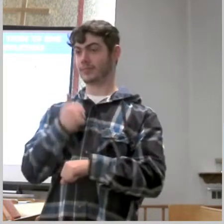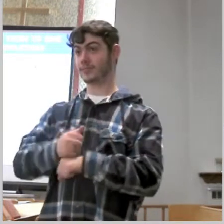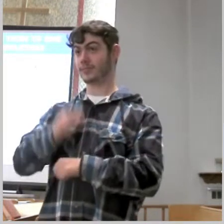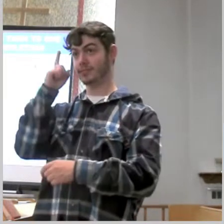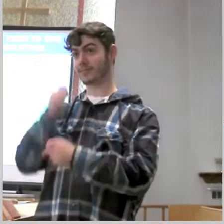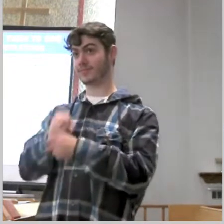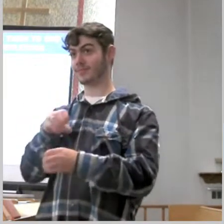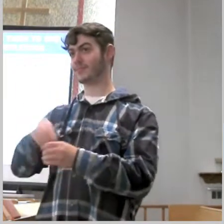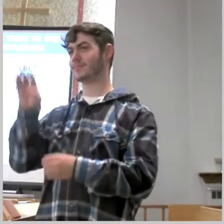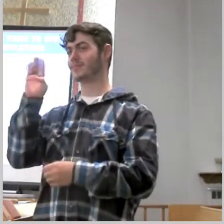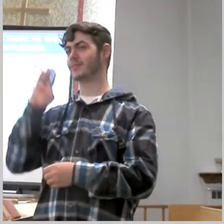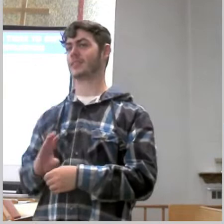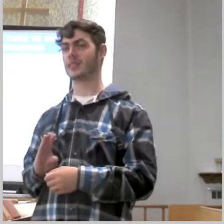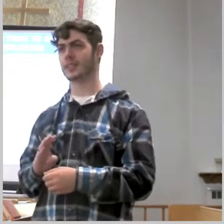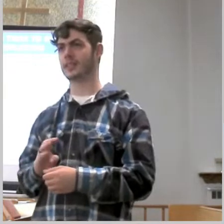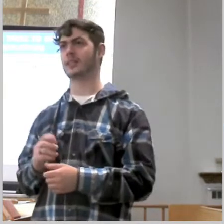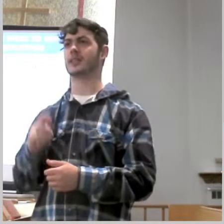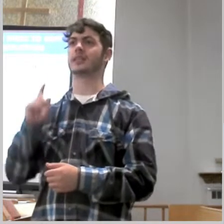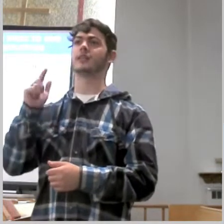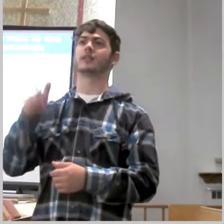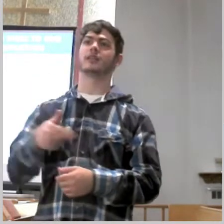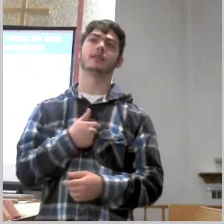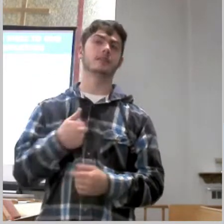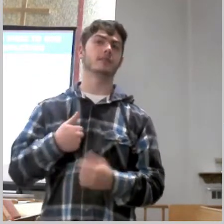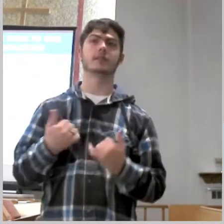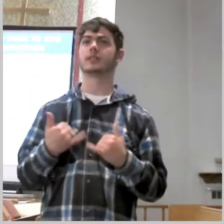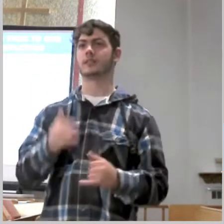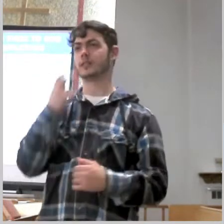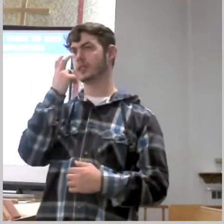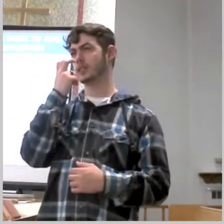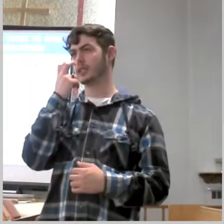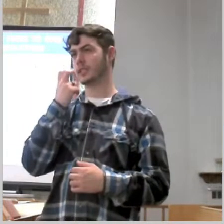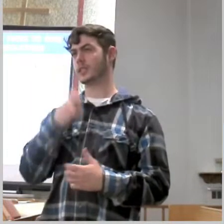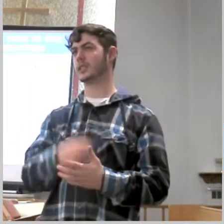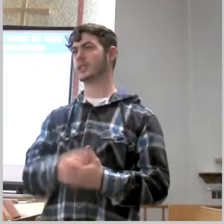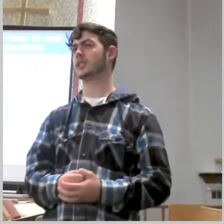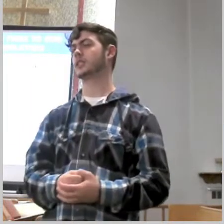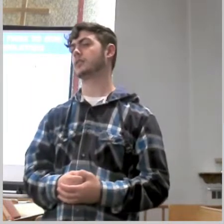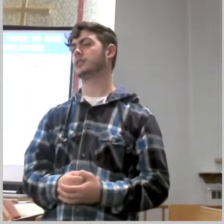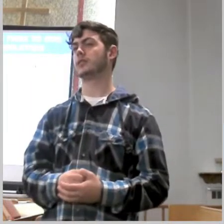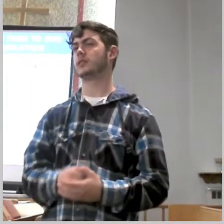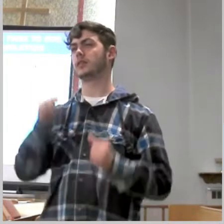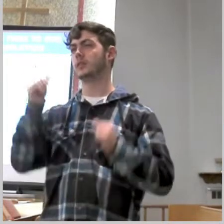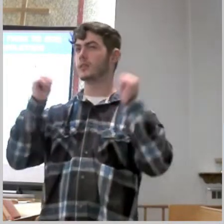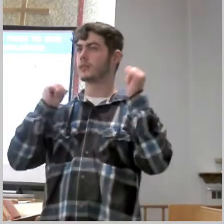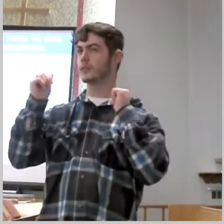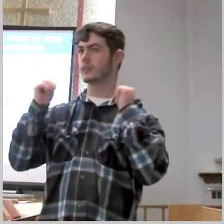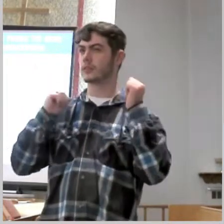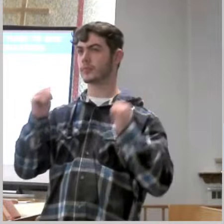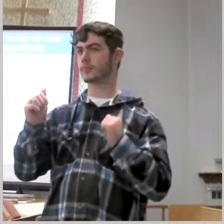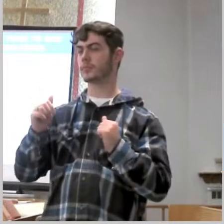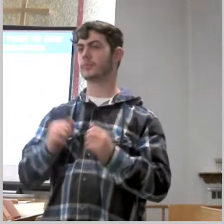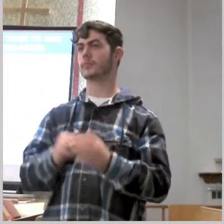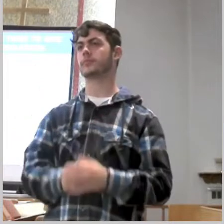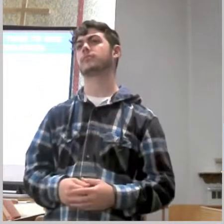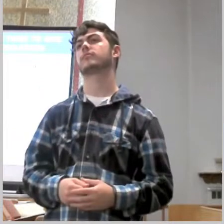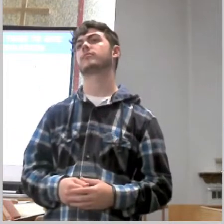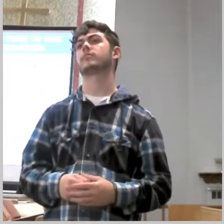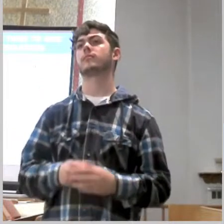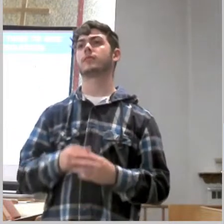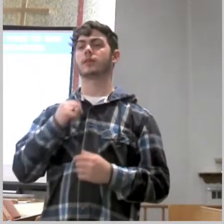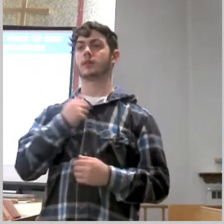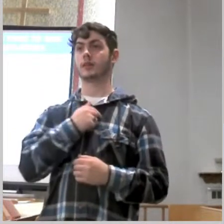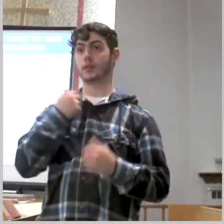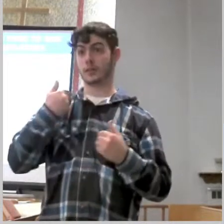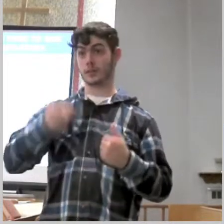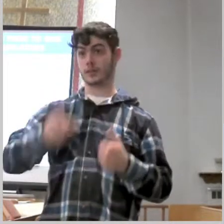that in many other relationships that we might be having, we're showing the same scrutiny and doubt. When as people of God, we